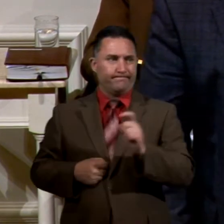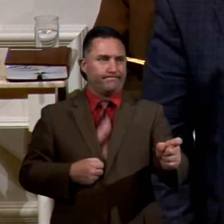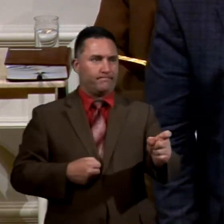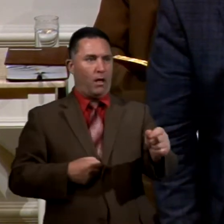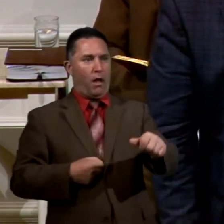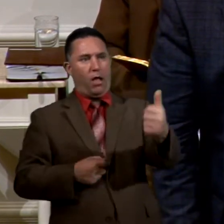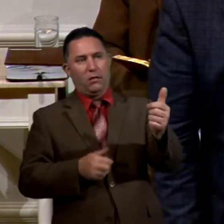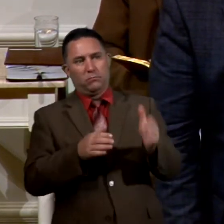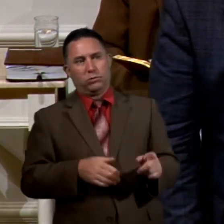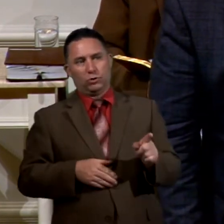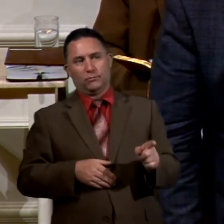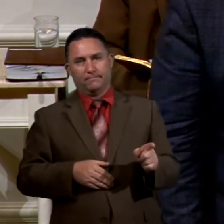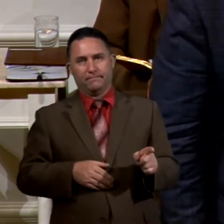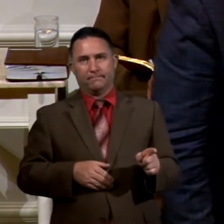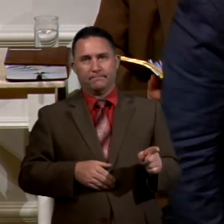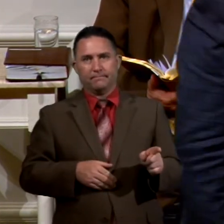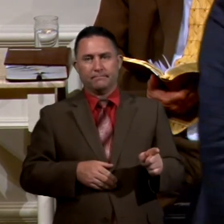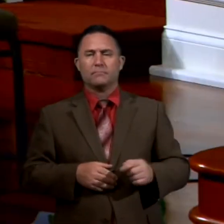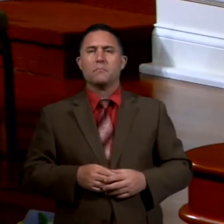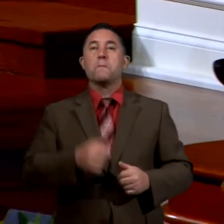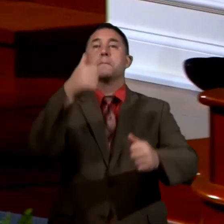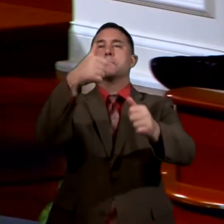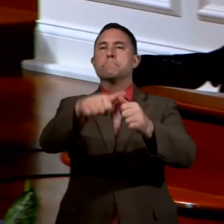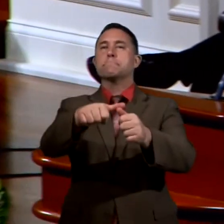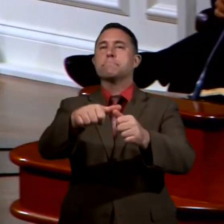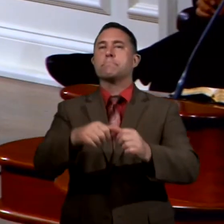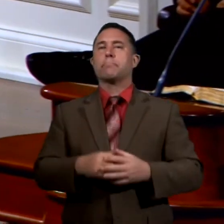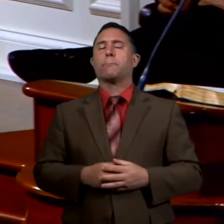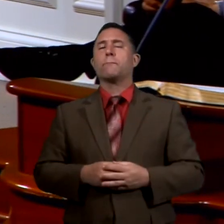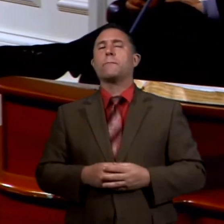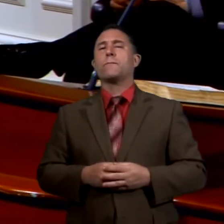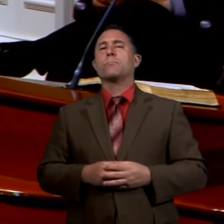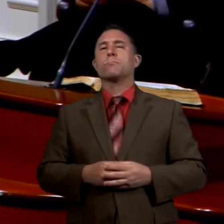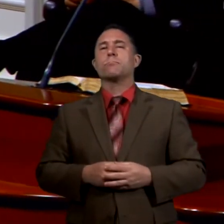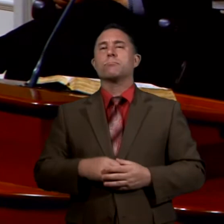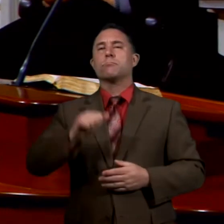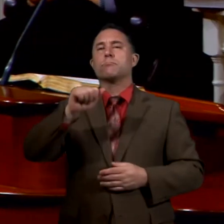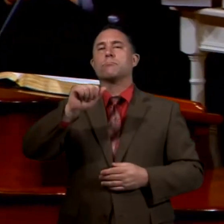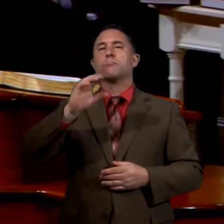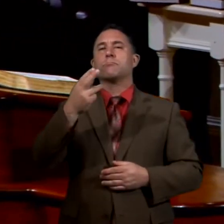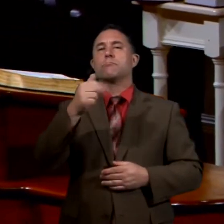else. I can remember Achan,